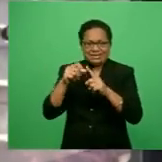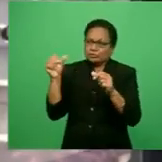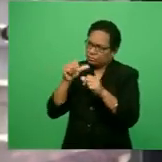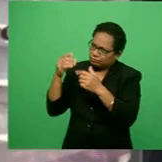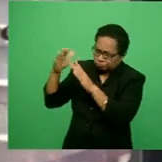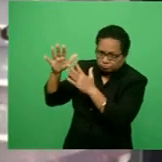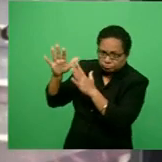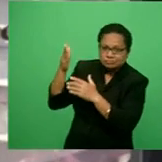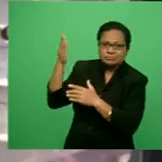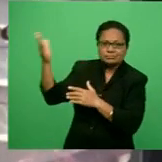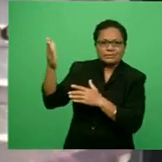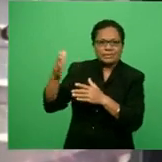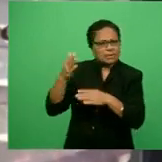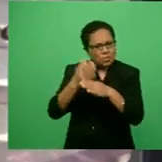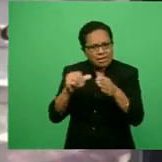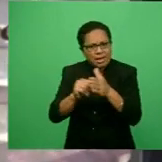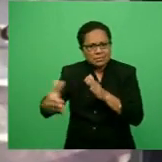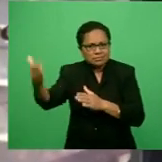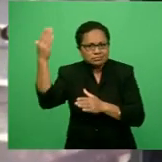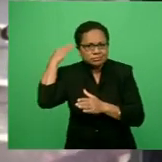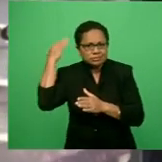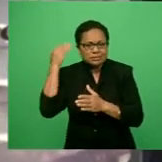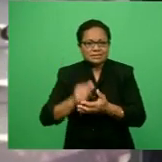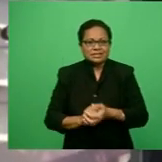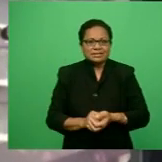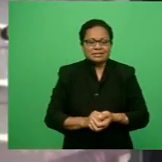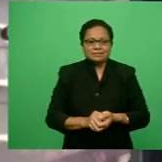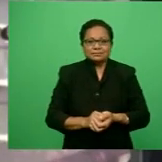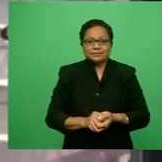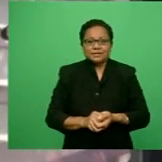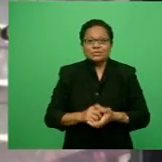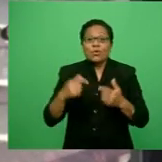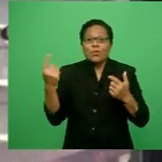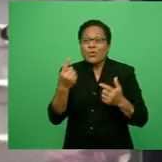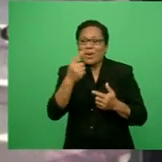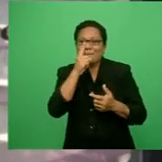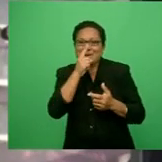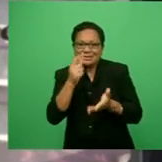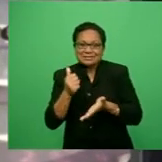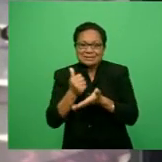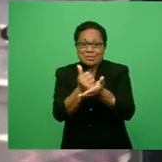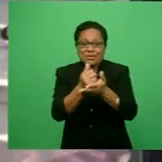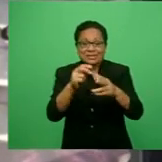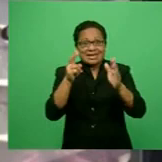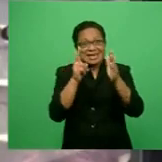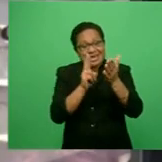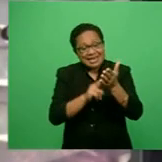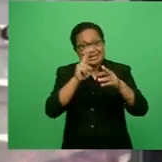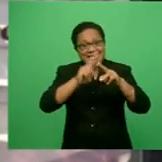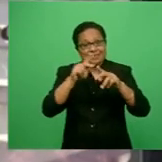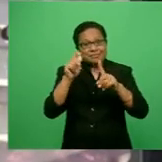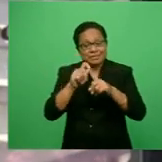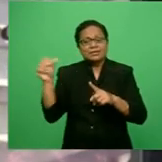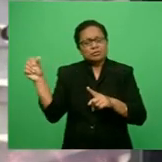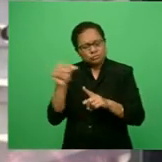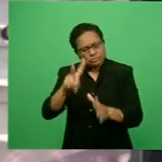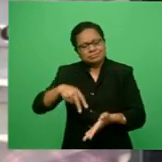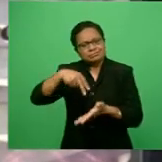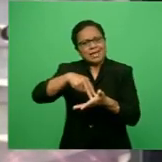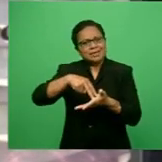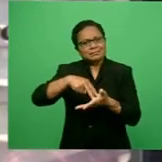the time for the several thousands of NFP members, supporters and well-wishers to stand proudly and